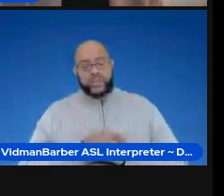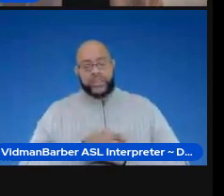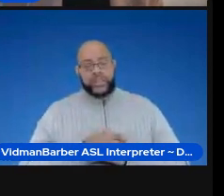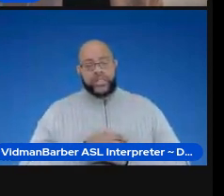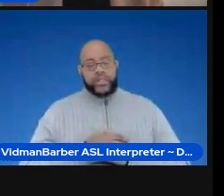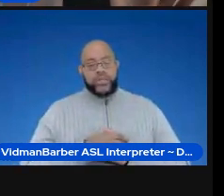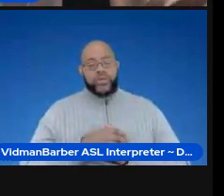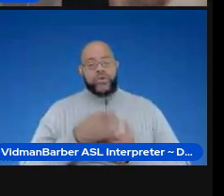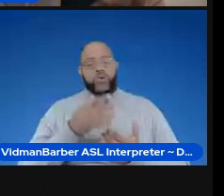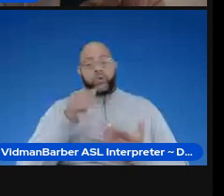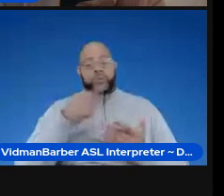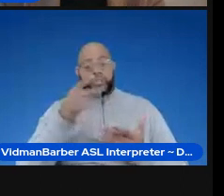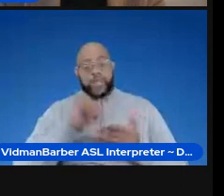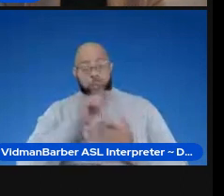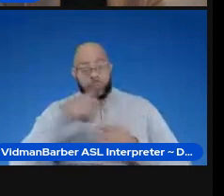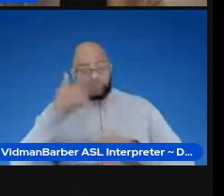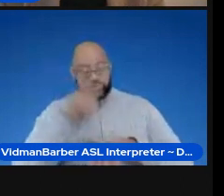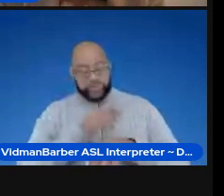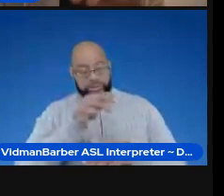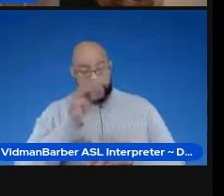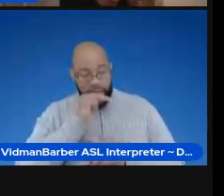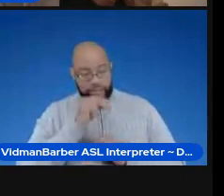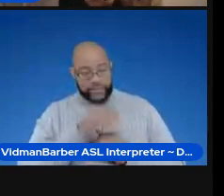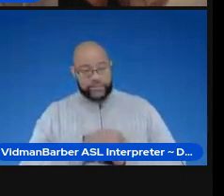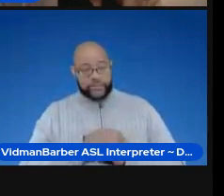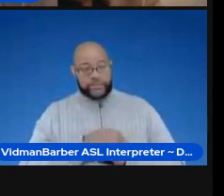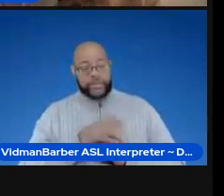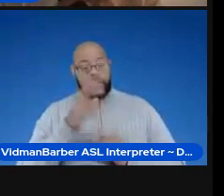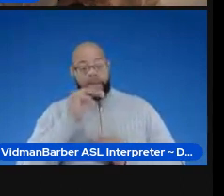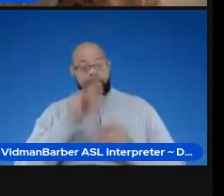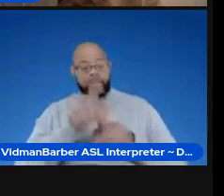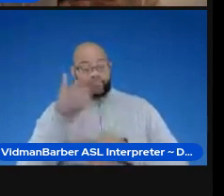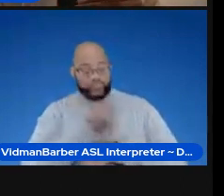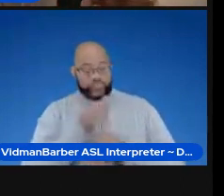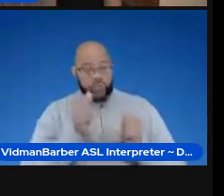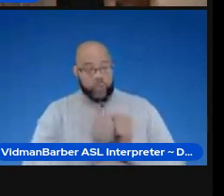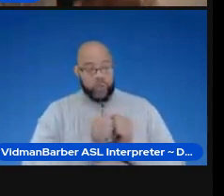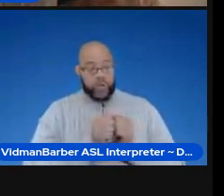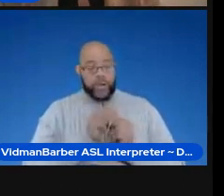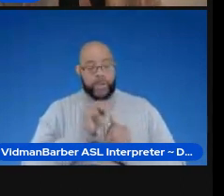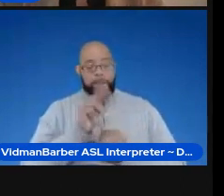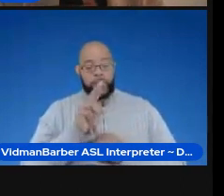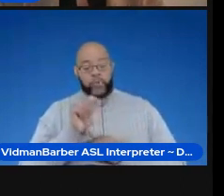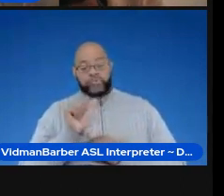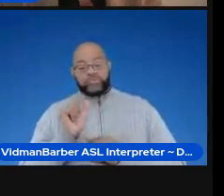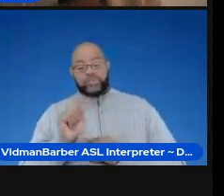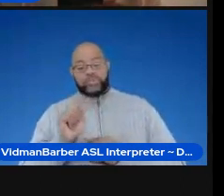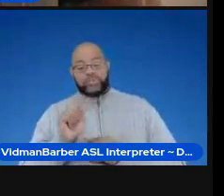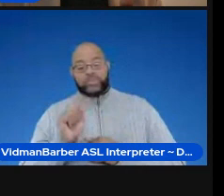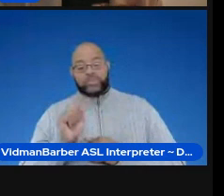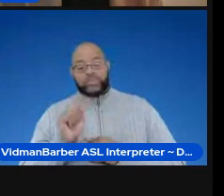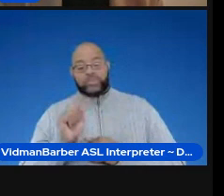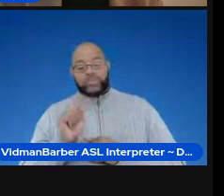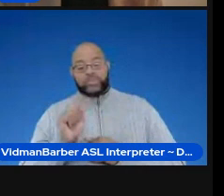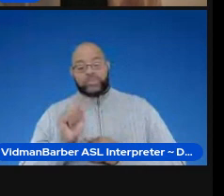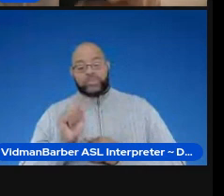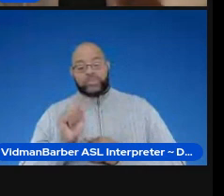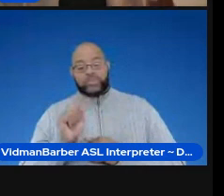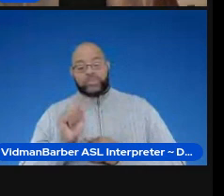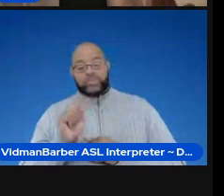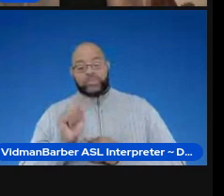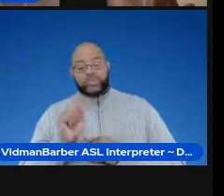the mice, well, mice that were inoculated with the mutant strain, we recovered far less bacterial